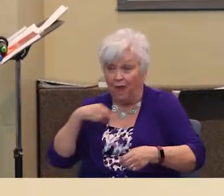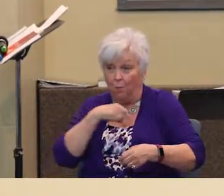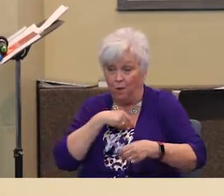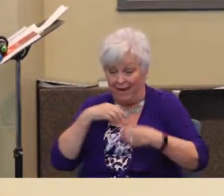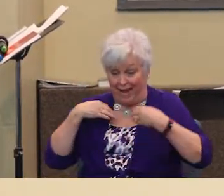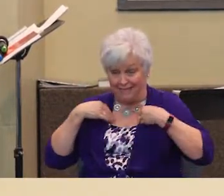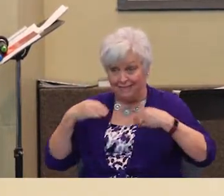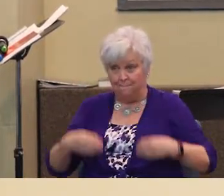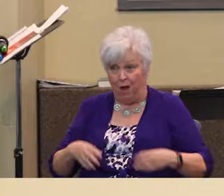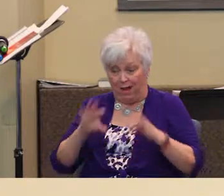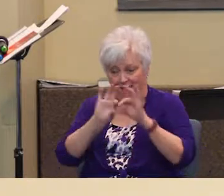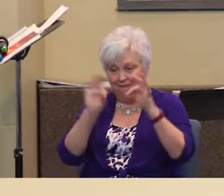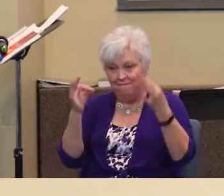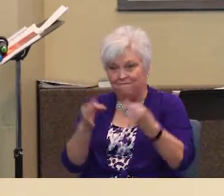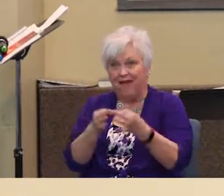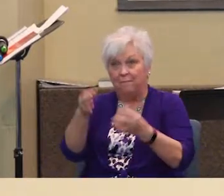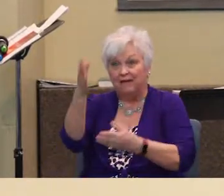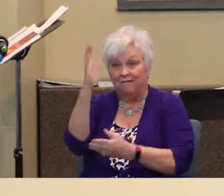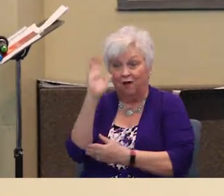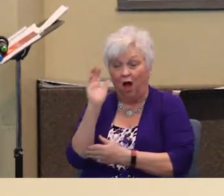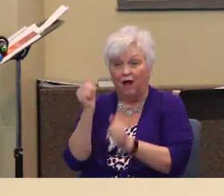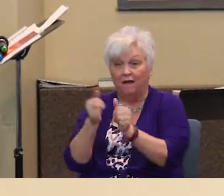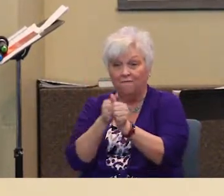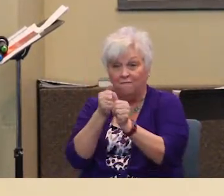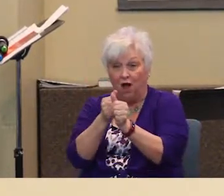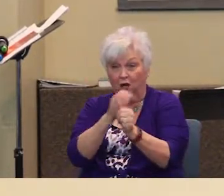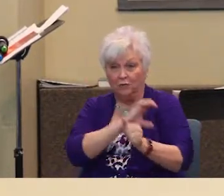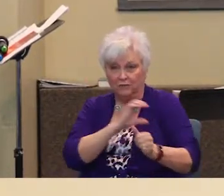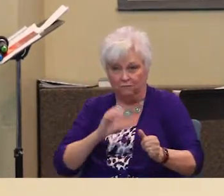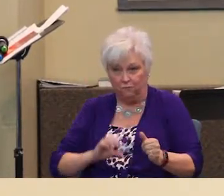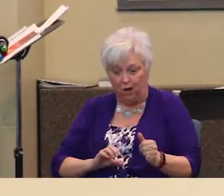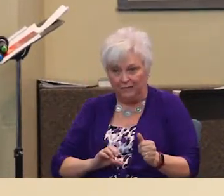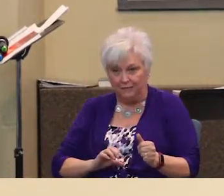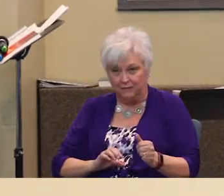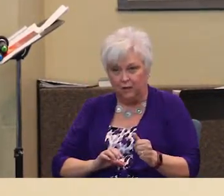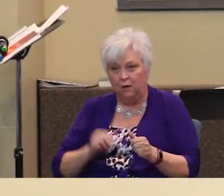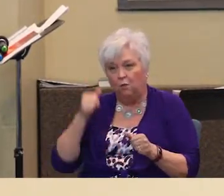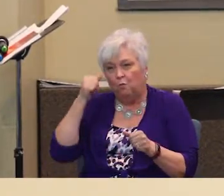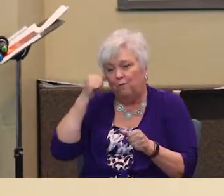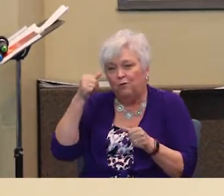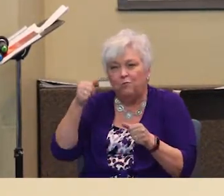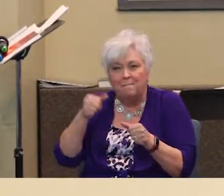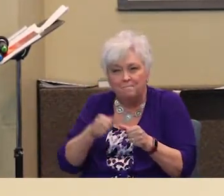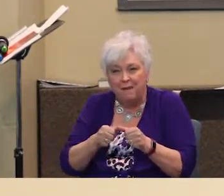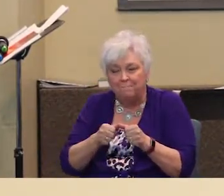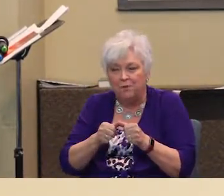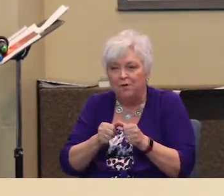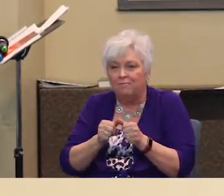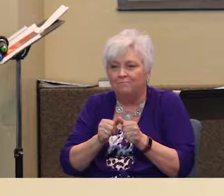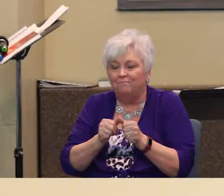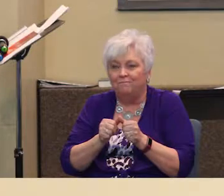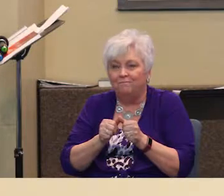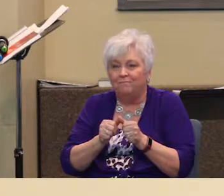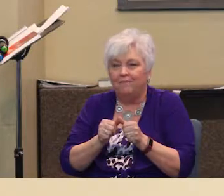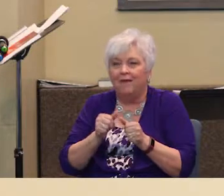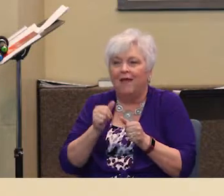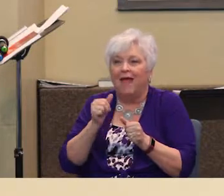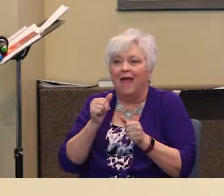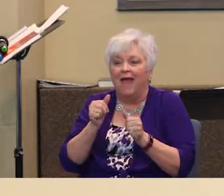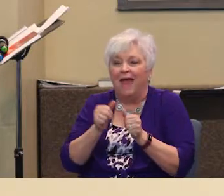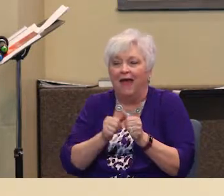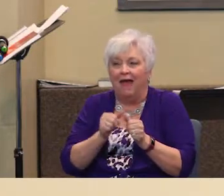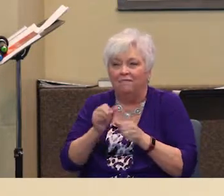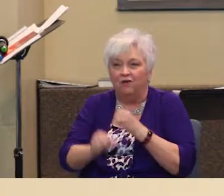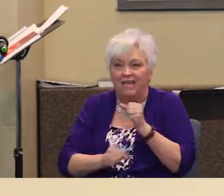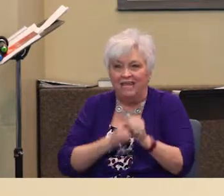of God, the followers of Christ, the church, would remember every year what he accomplished for us.